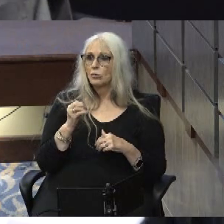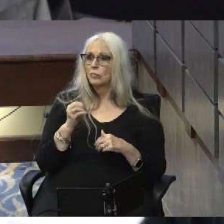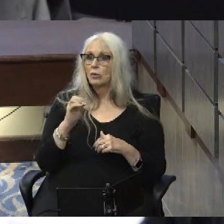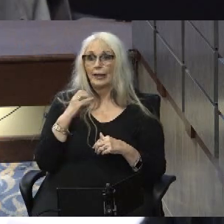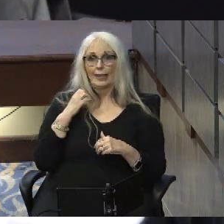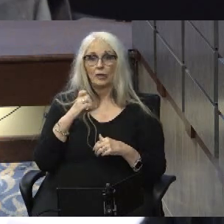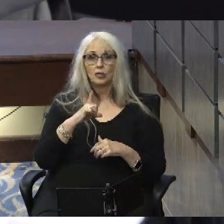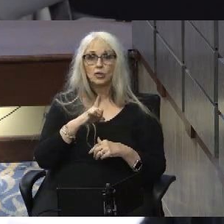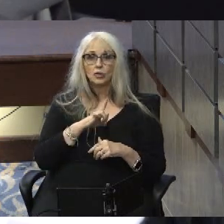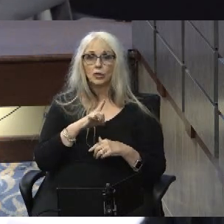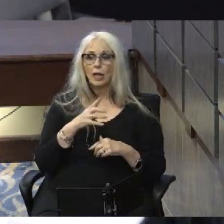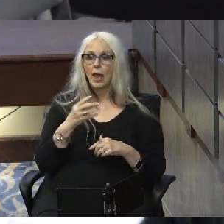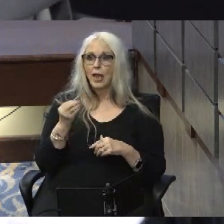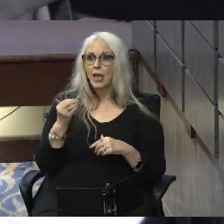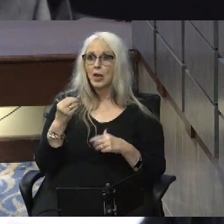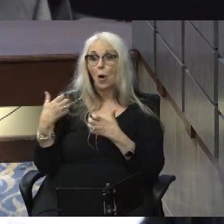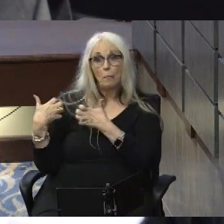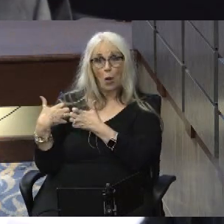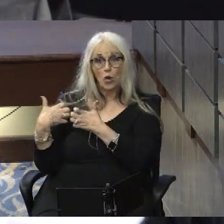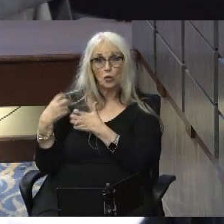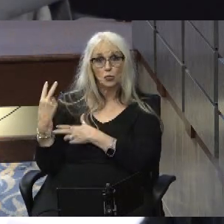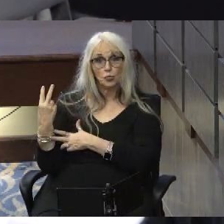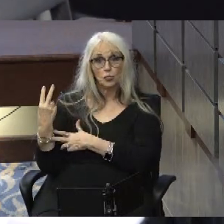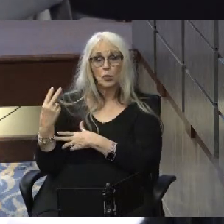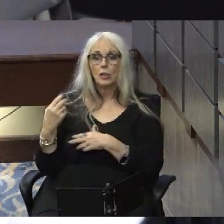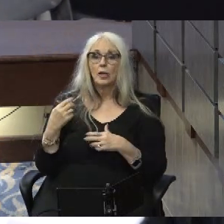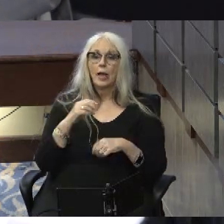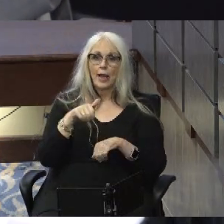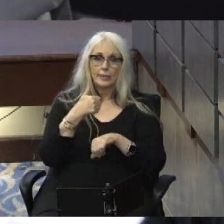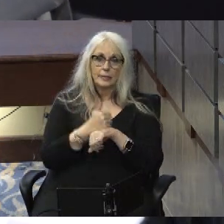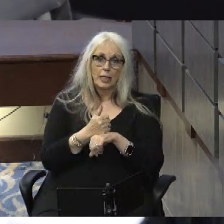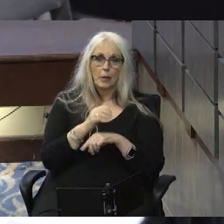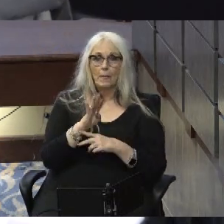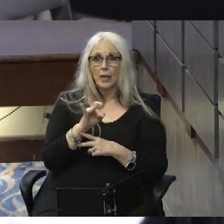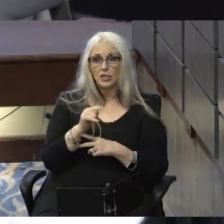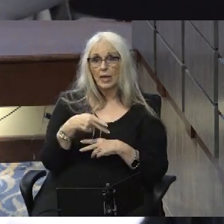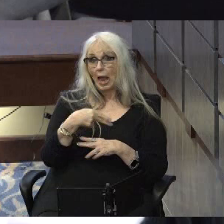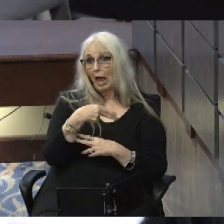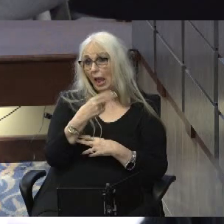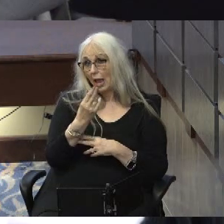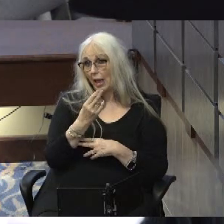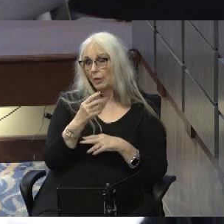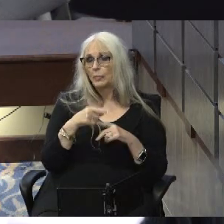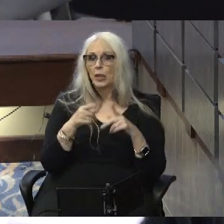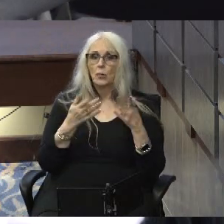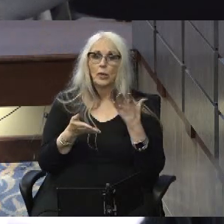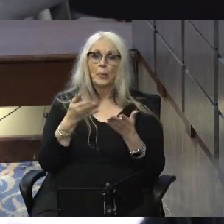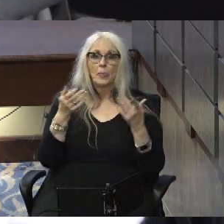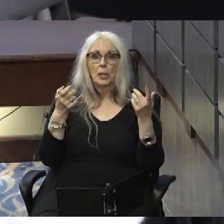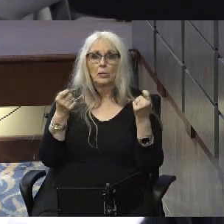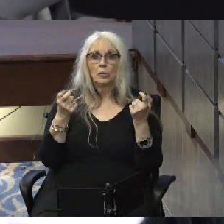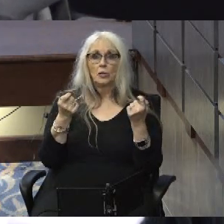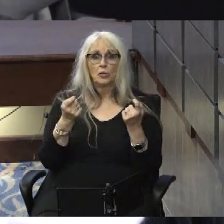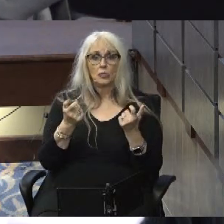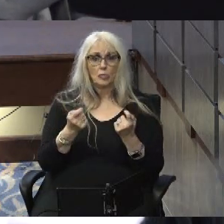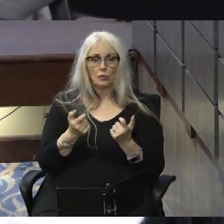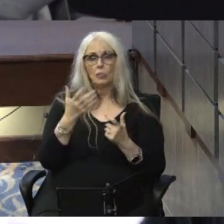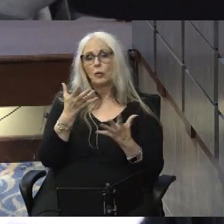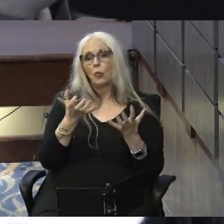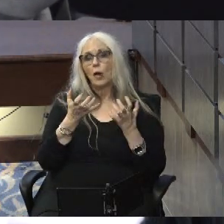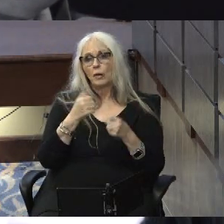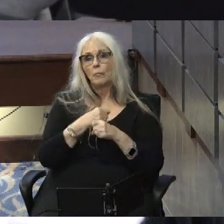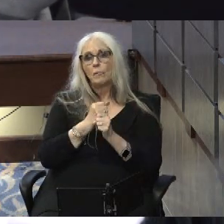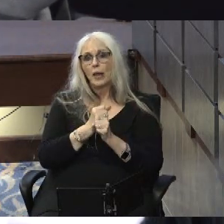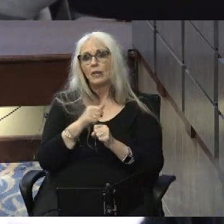council and our TIF partners have set the budget at a high level that can really make this that quality attraction that Waco's been looking for a long